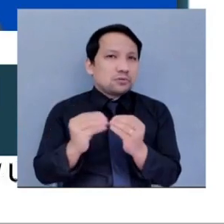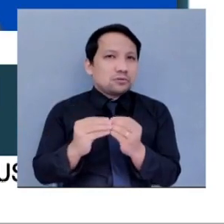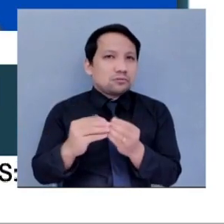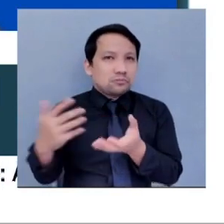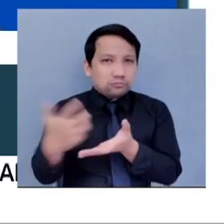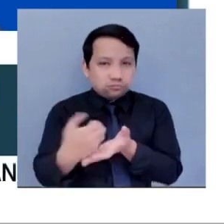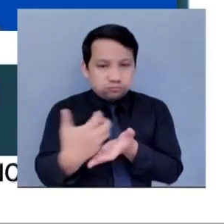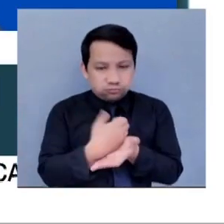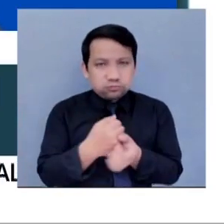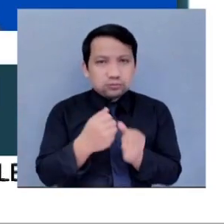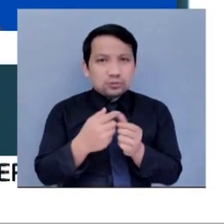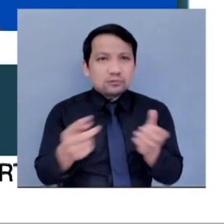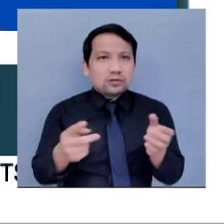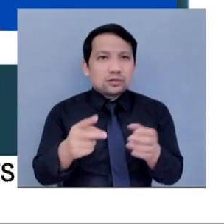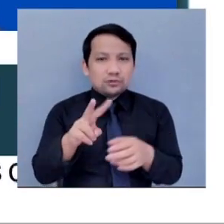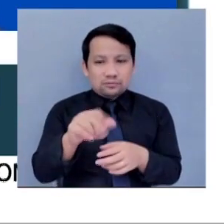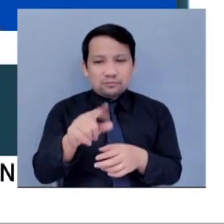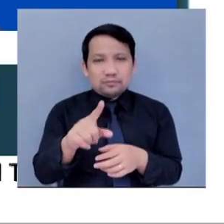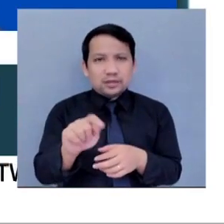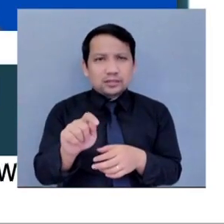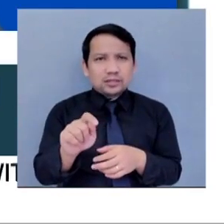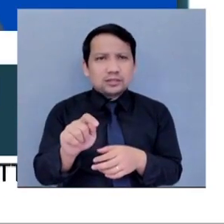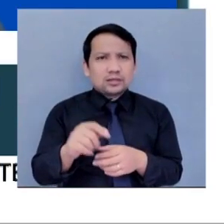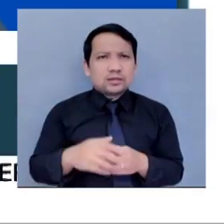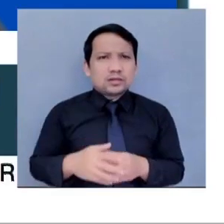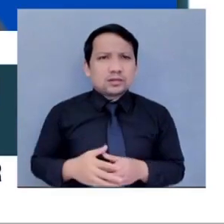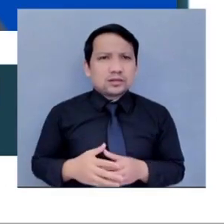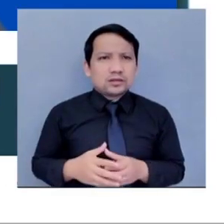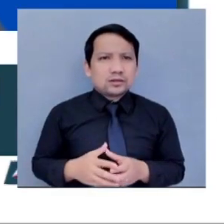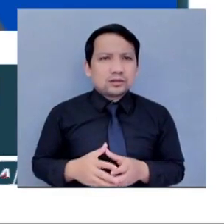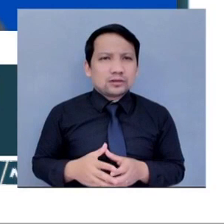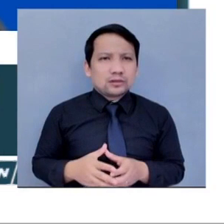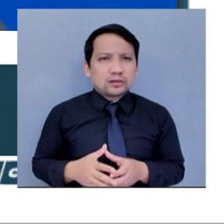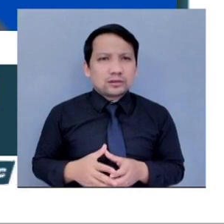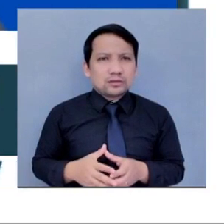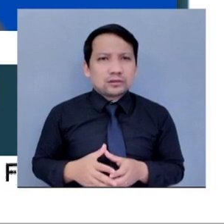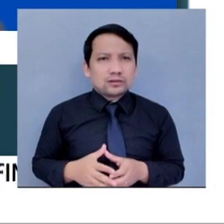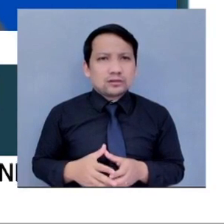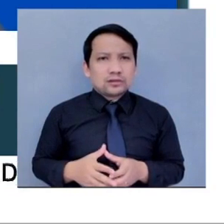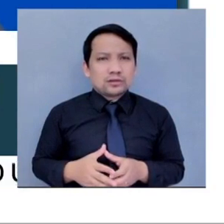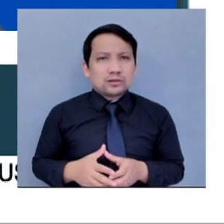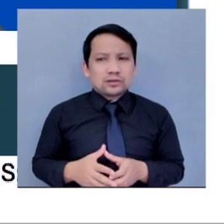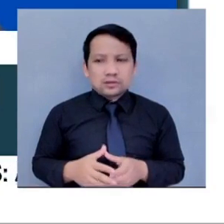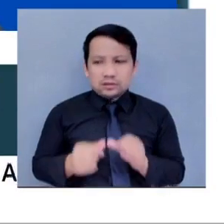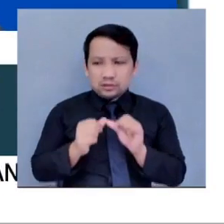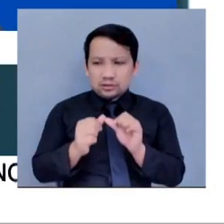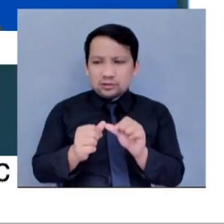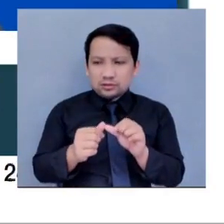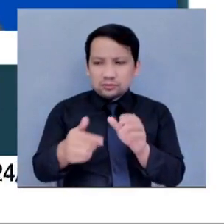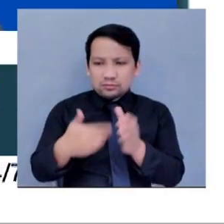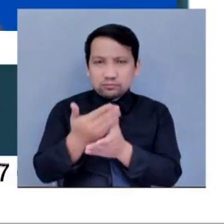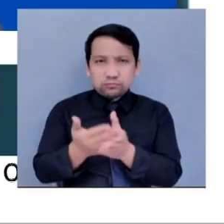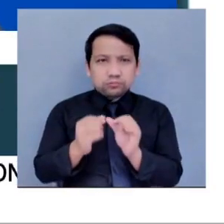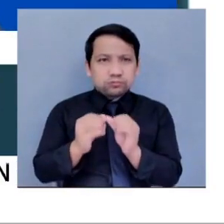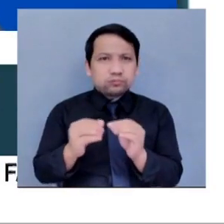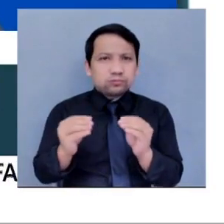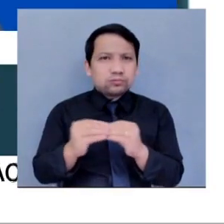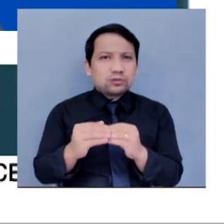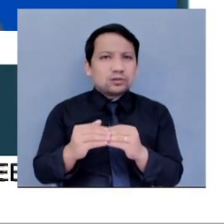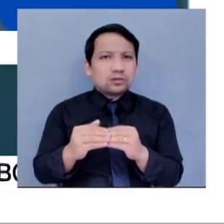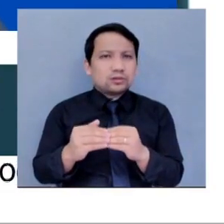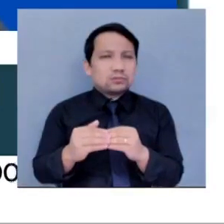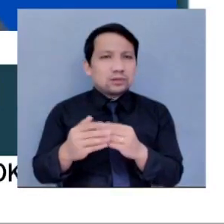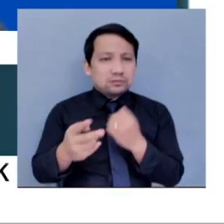VAT, value-added tax, or the sales taxes. But of course, realistically, some of which would also go to